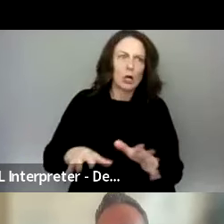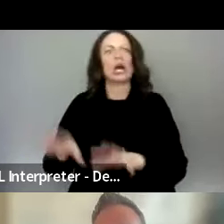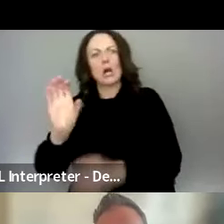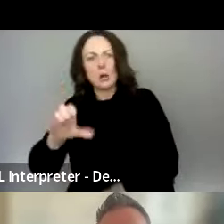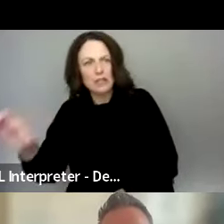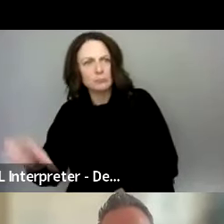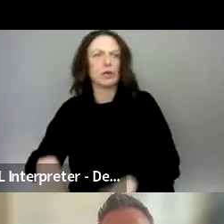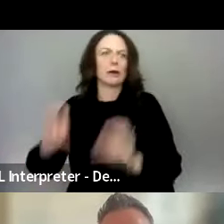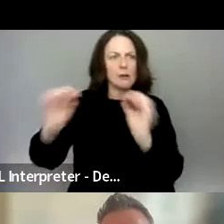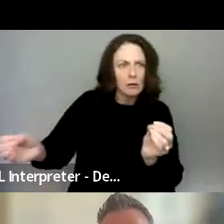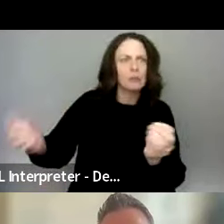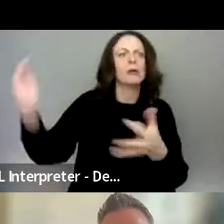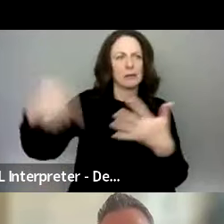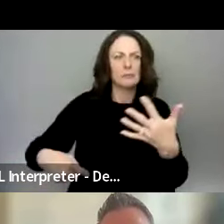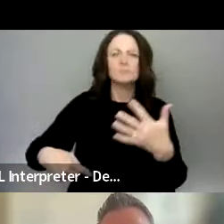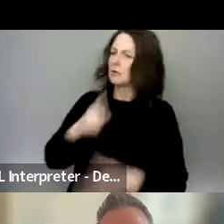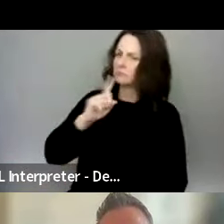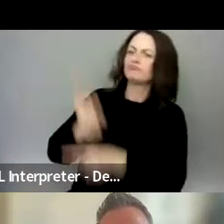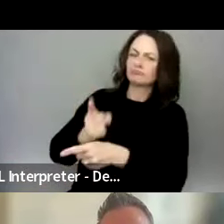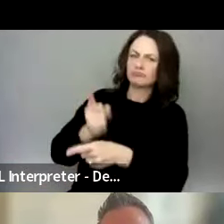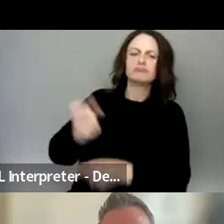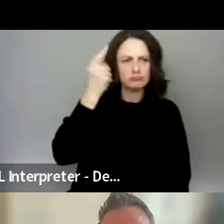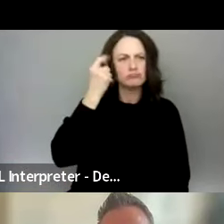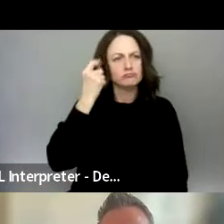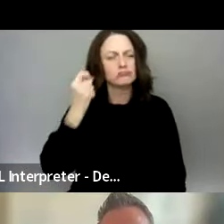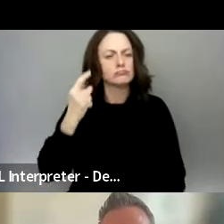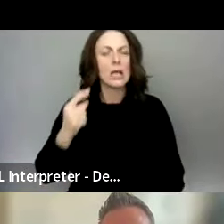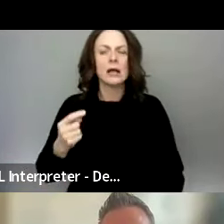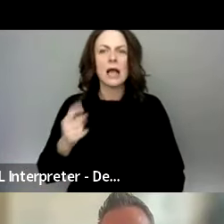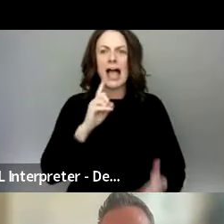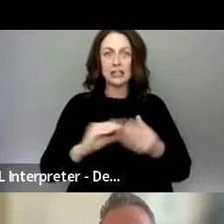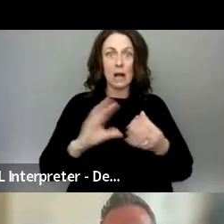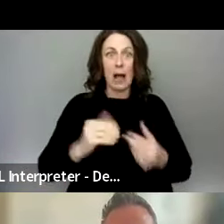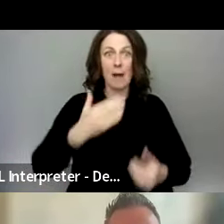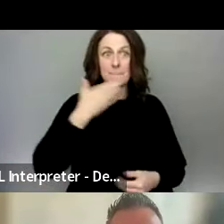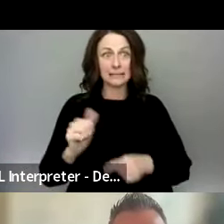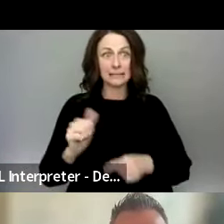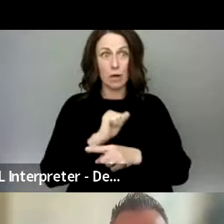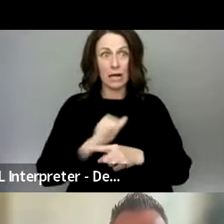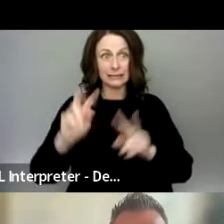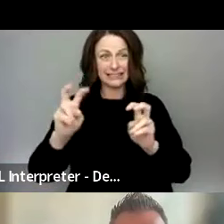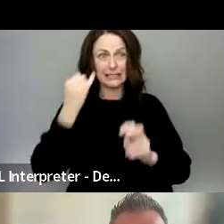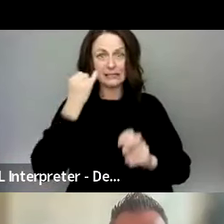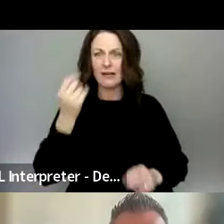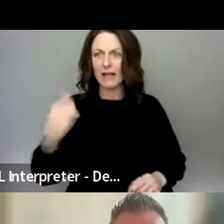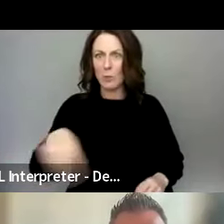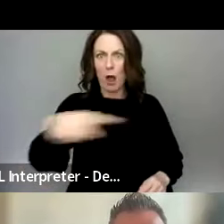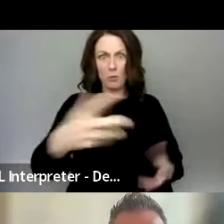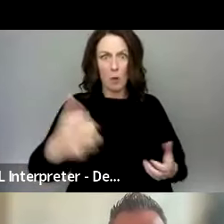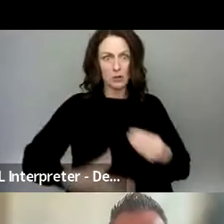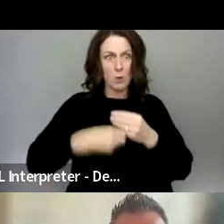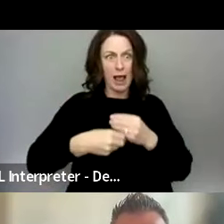definitely include that in the best practices. And talking about best practices, if anyone has something to add here,